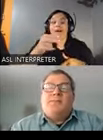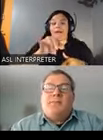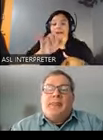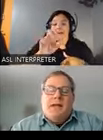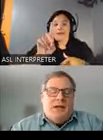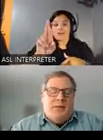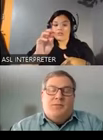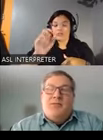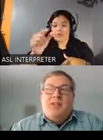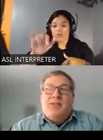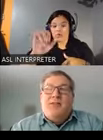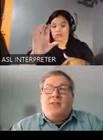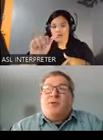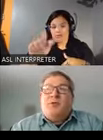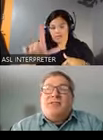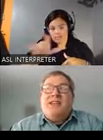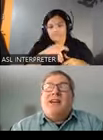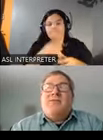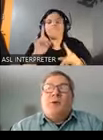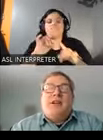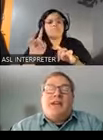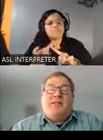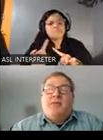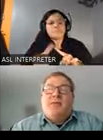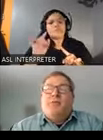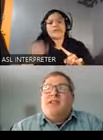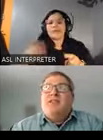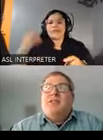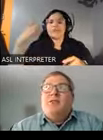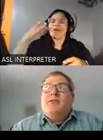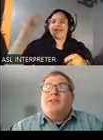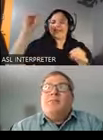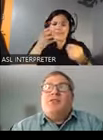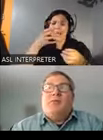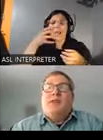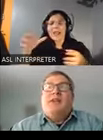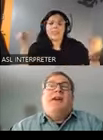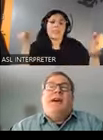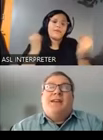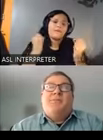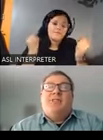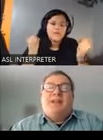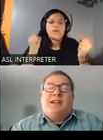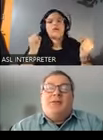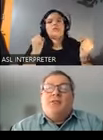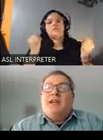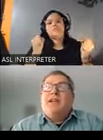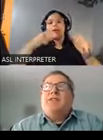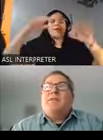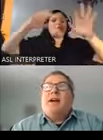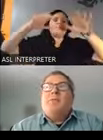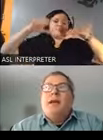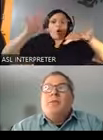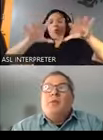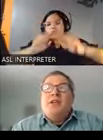rise. To be clear, these are, of course, not forecasts. We don't pretend to know what the temperature will be at a specific hour 2 decades